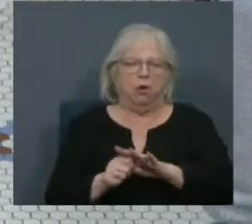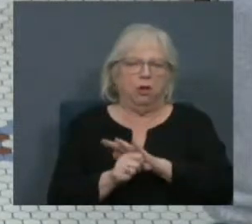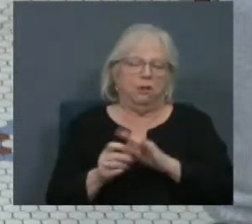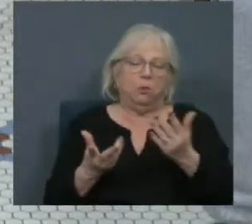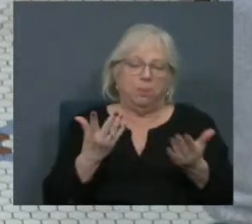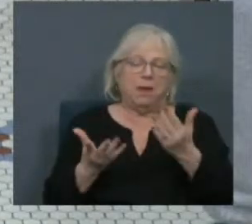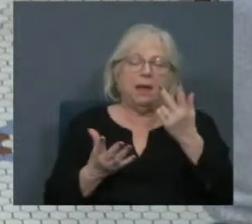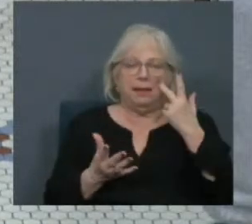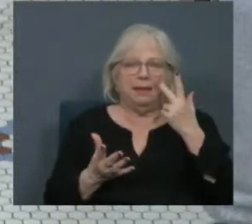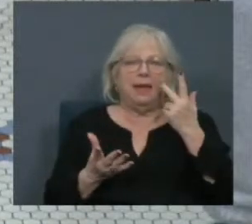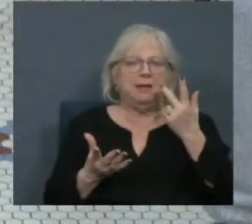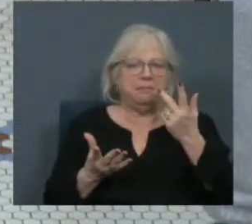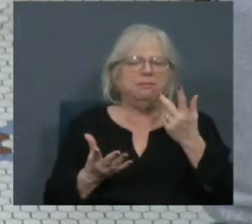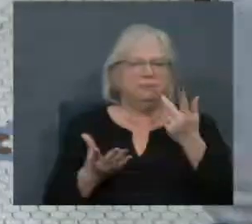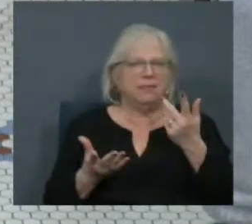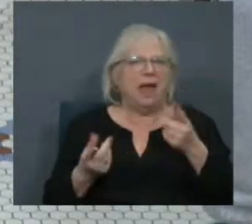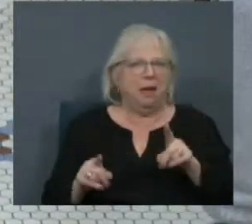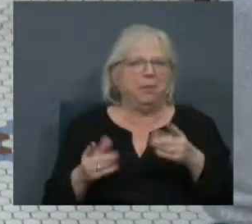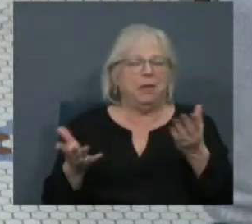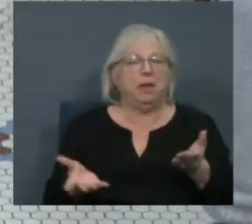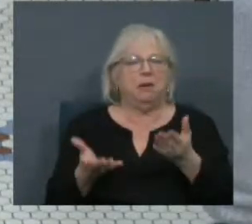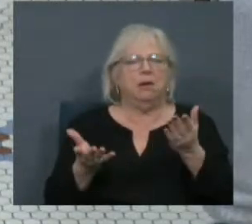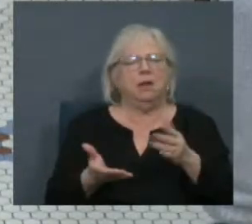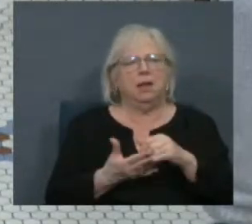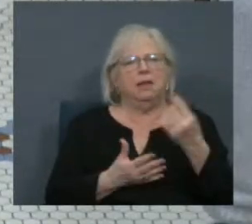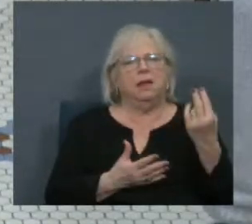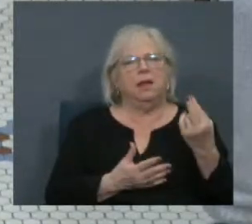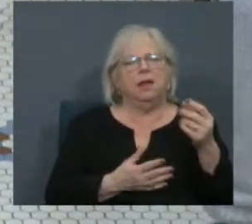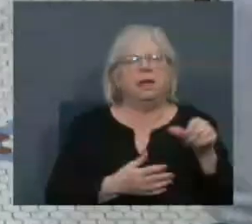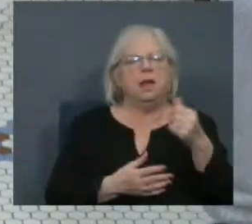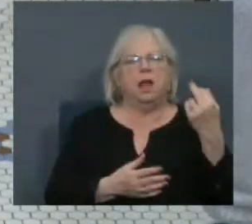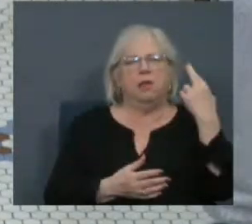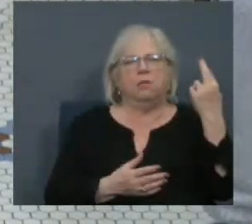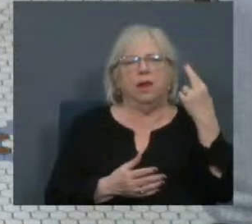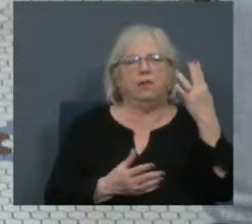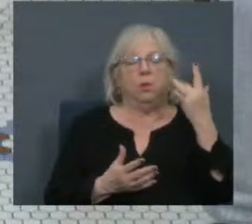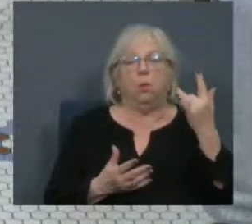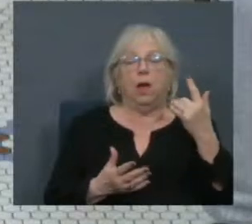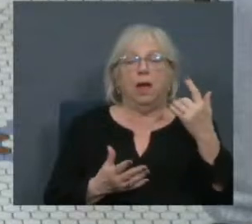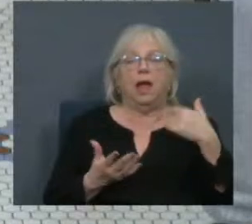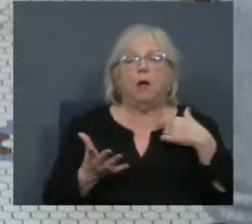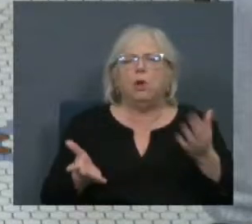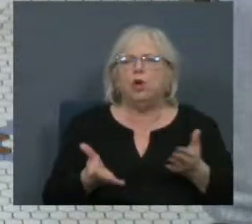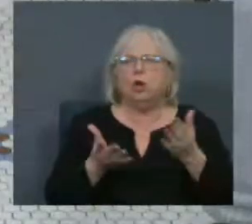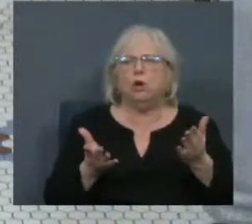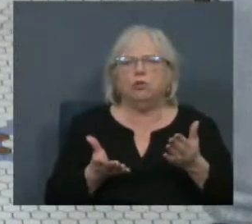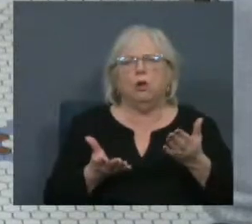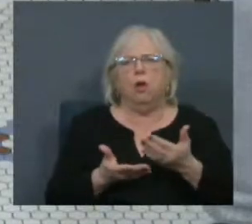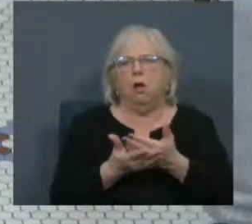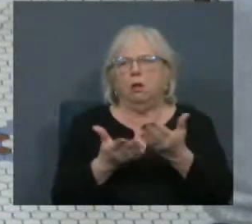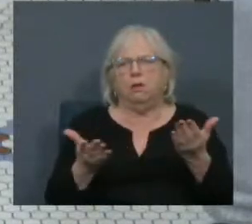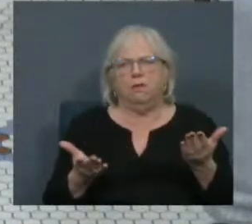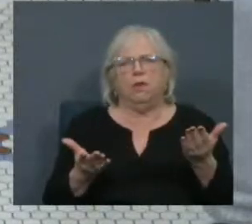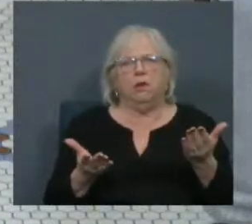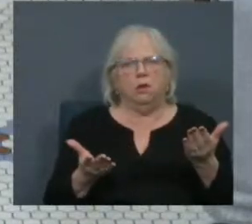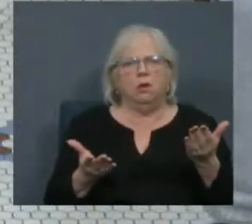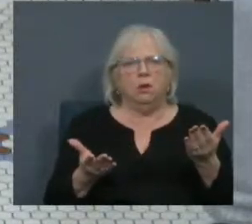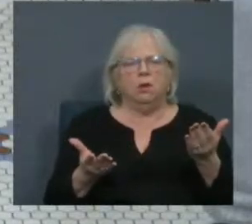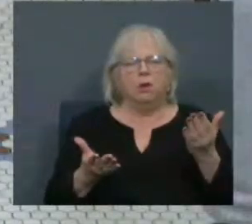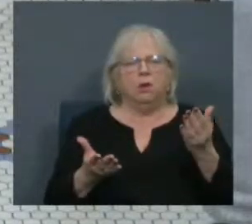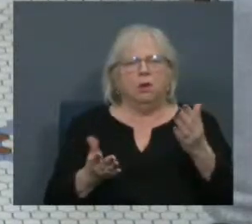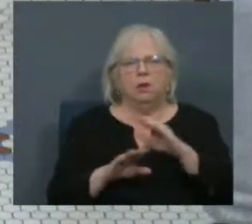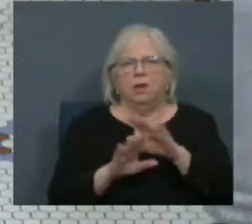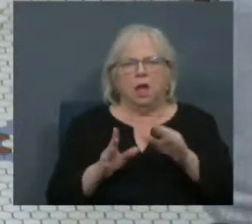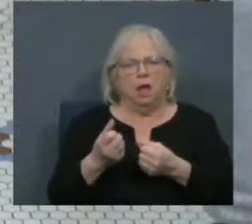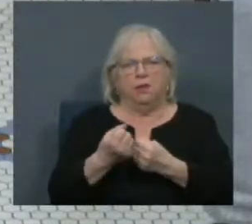So really just another consideration of why, again, I would urge all of you to